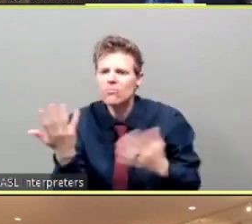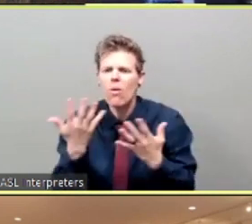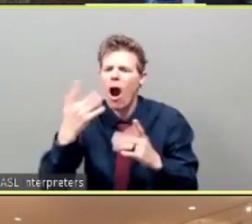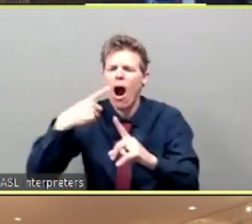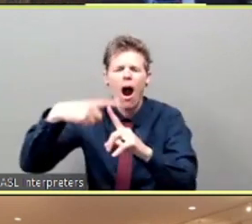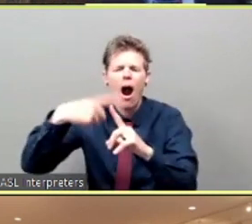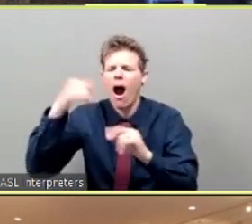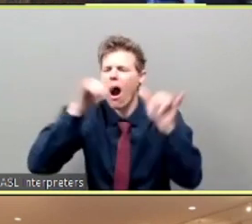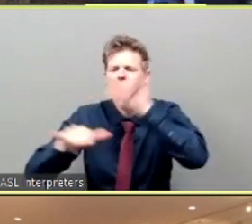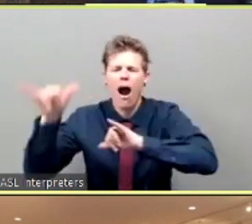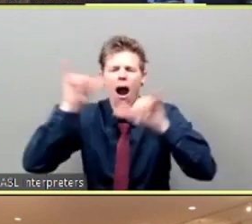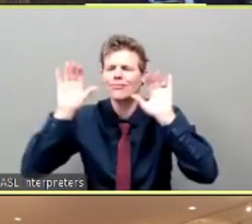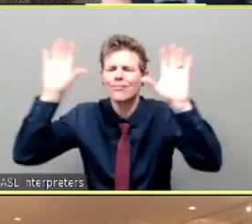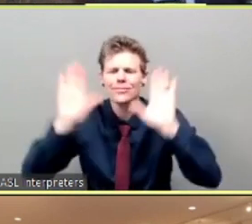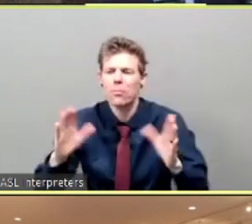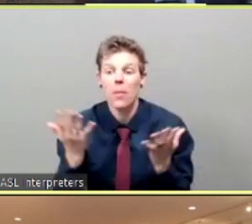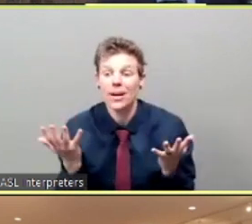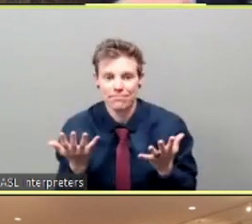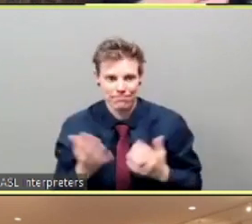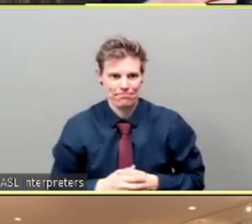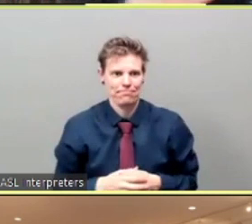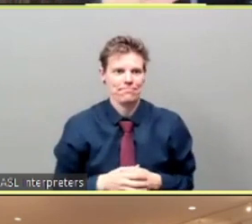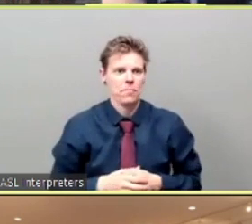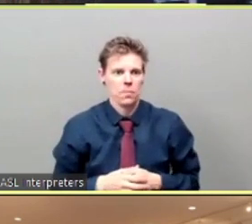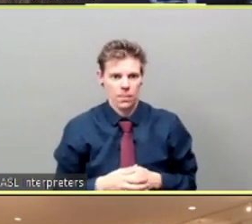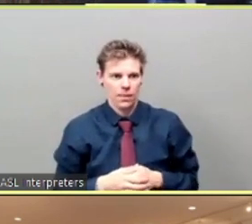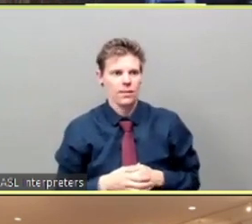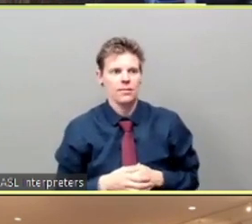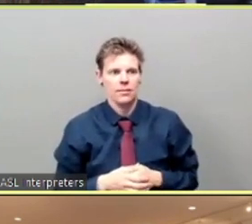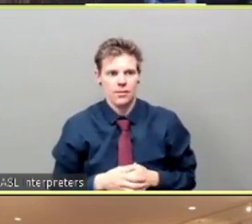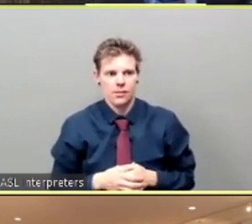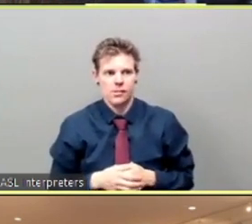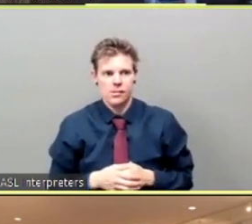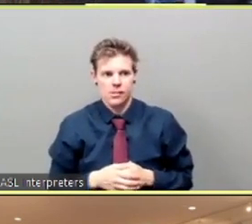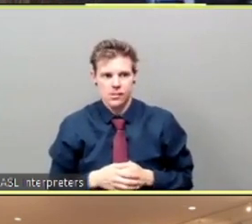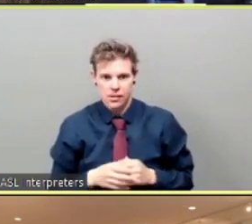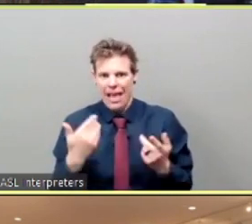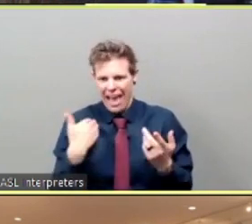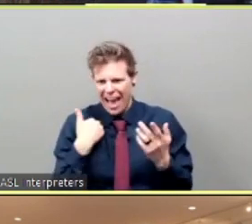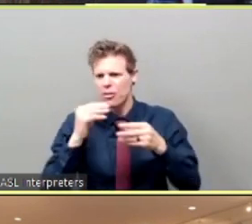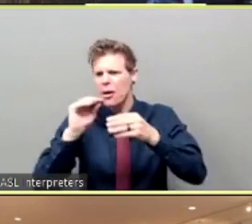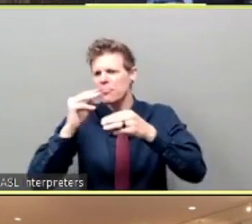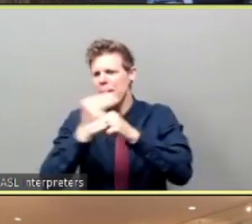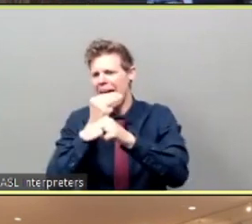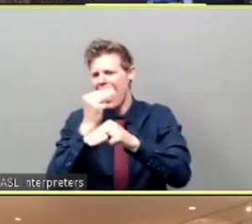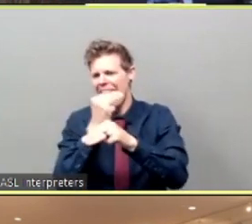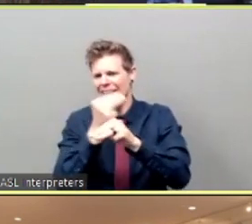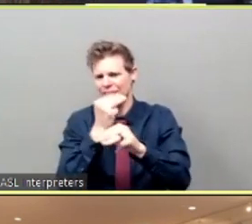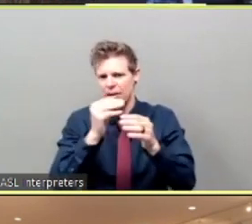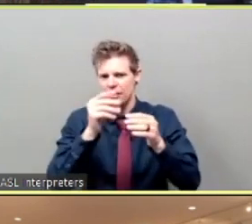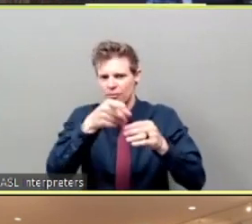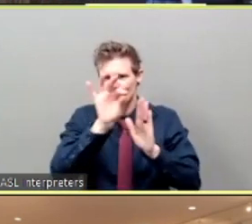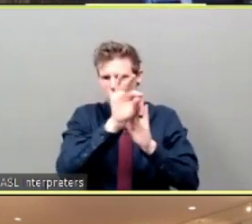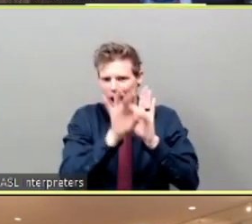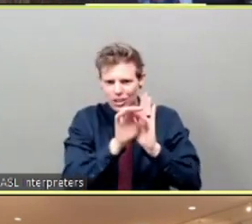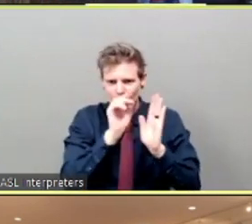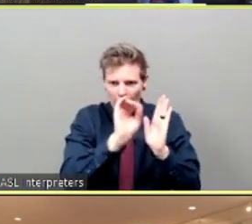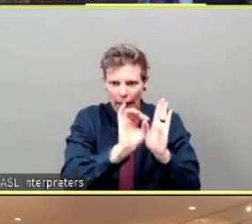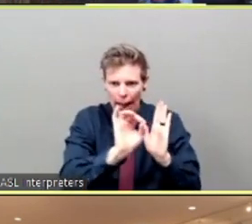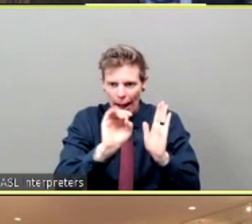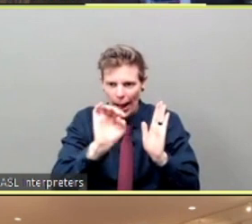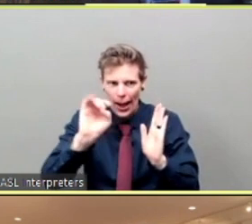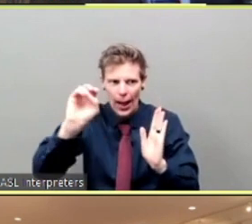is the number, and it'll be cumulative, of final dose state vaccines plus